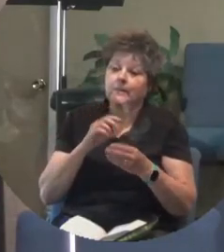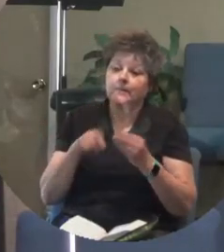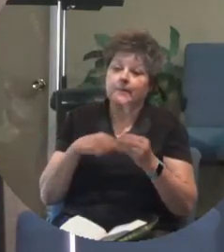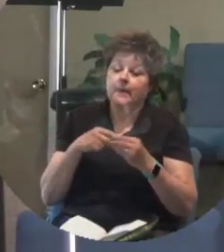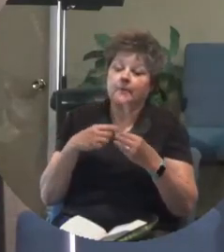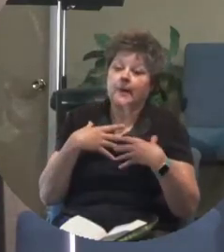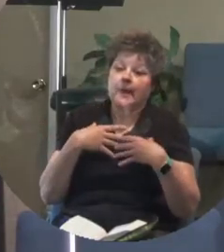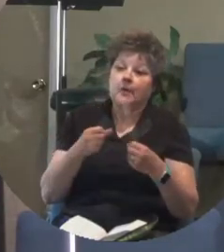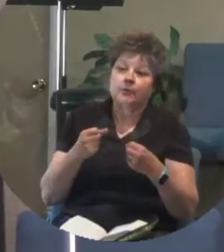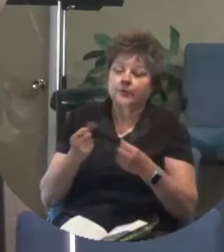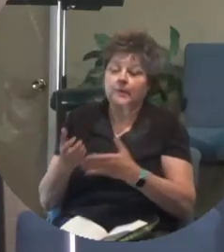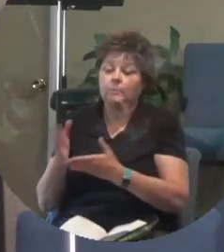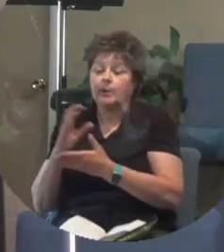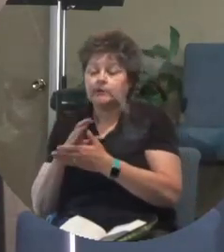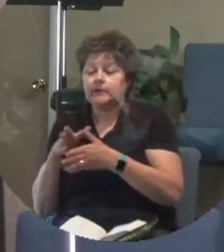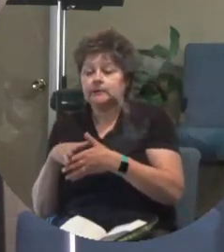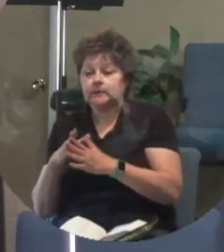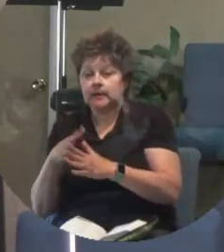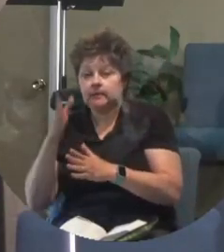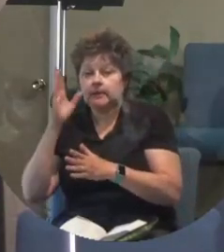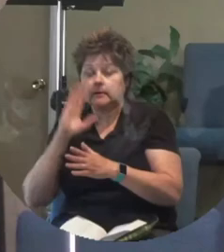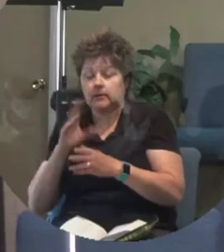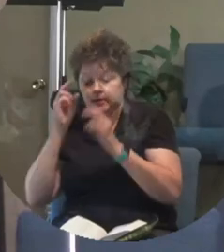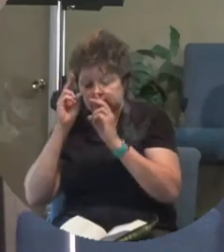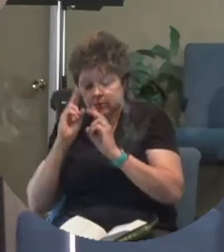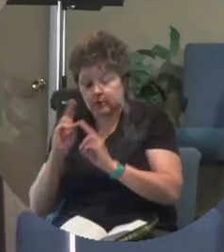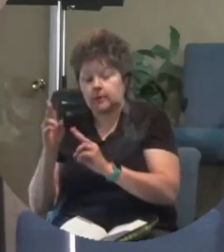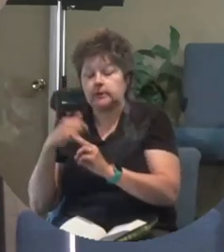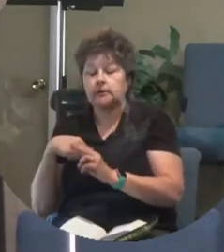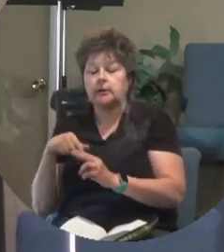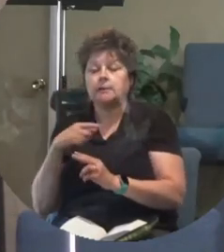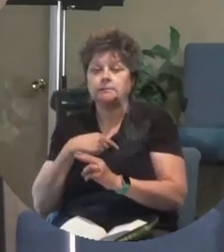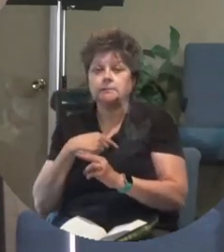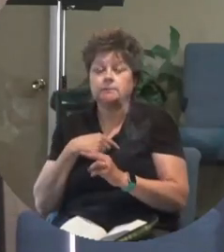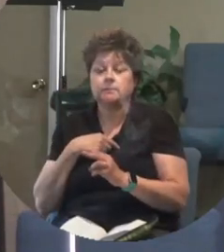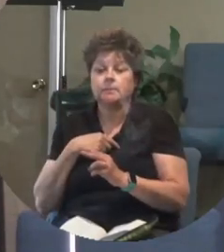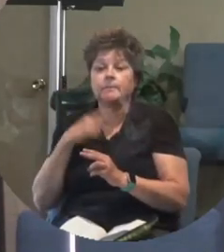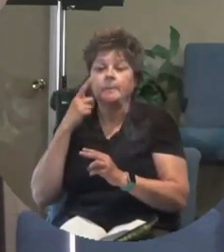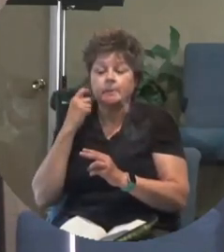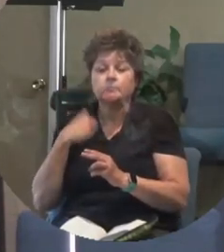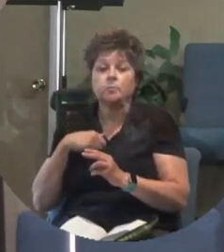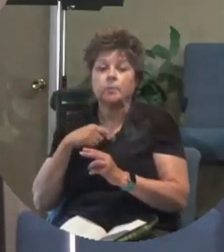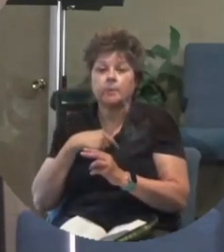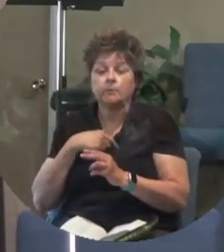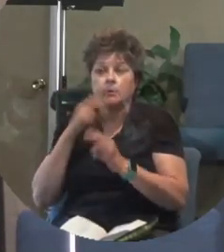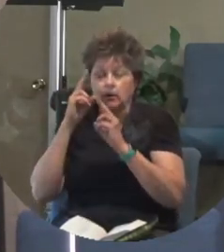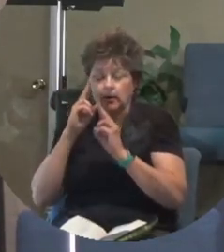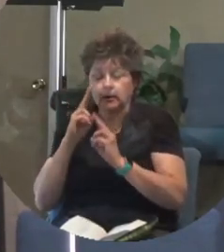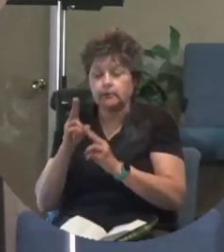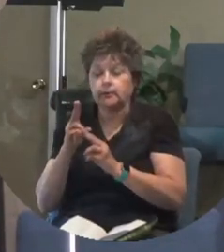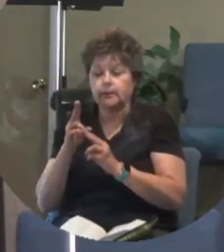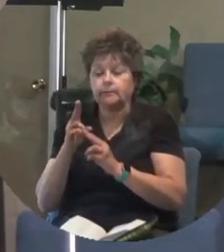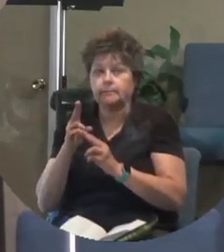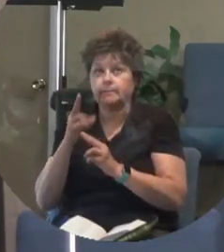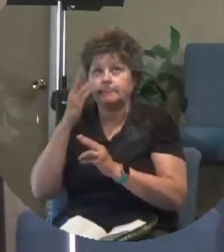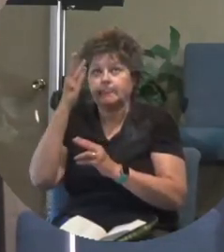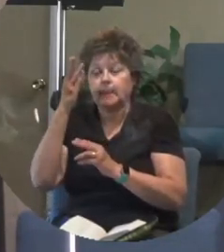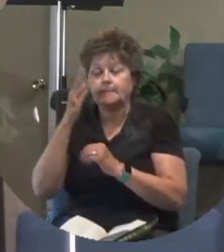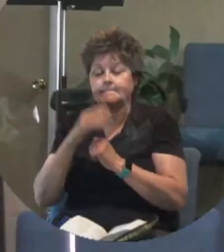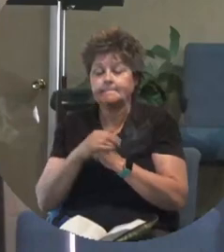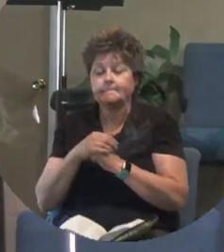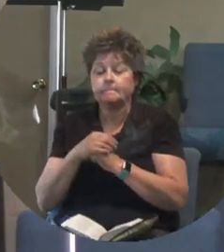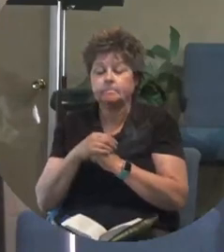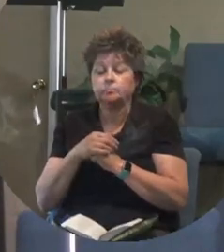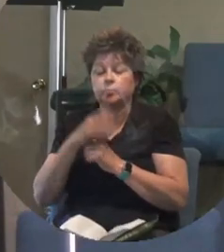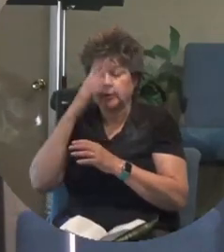is about allowing God to honor us because we're honoring him, because we're trusting